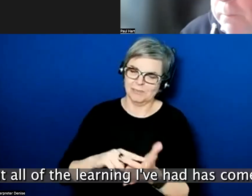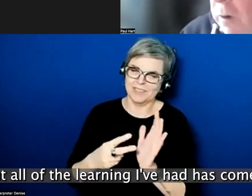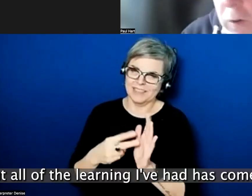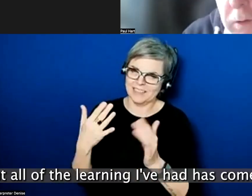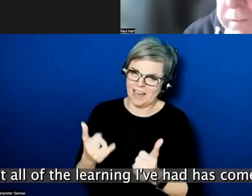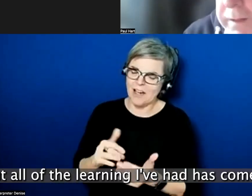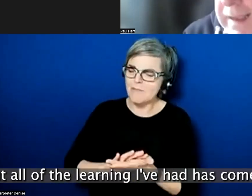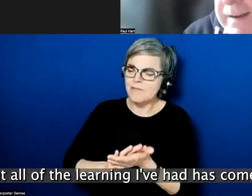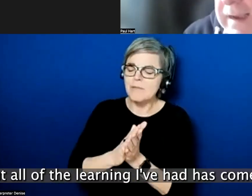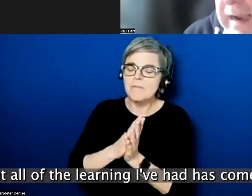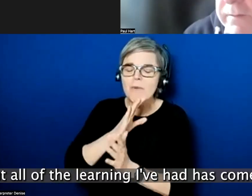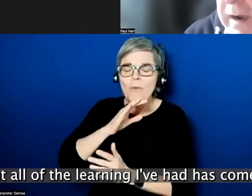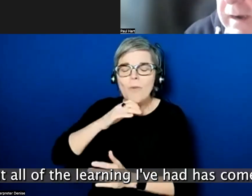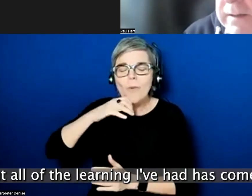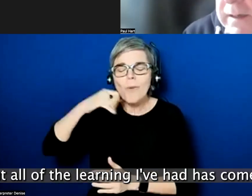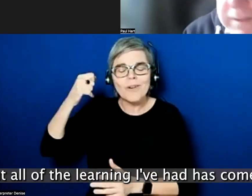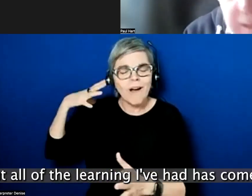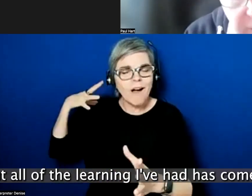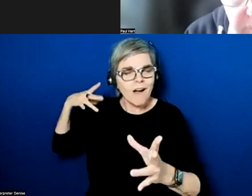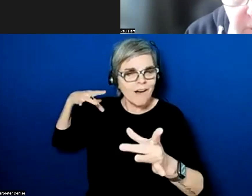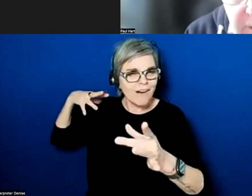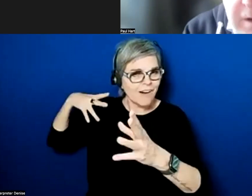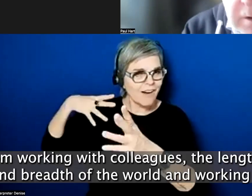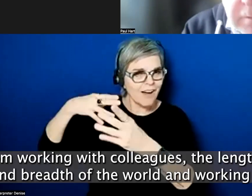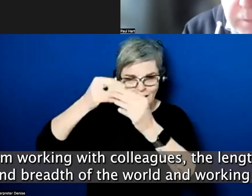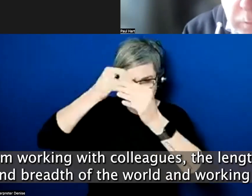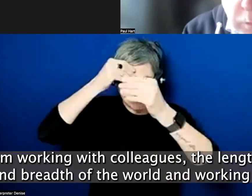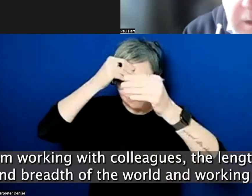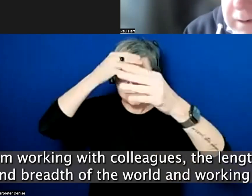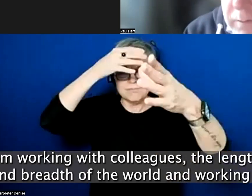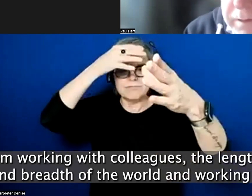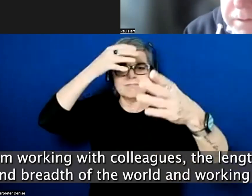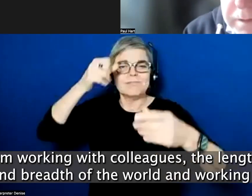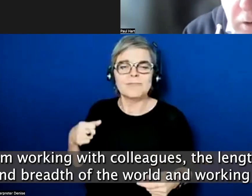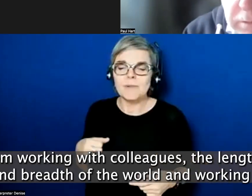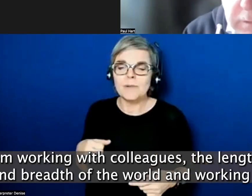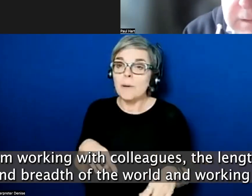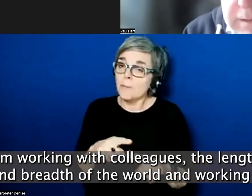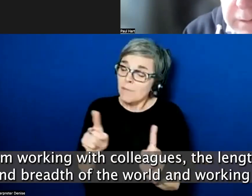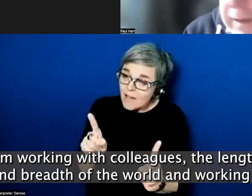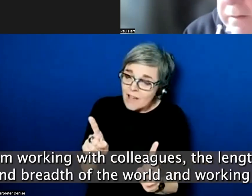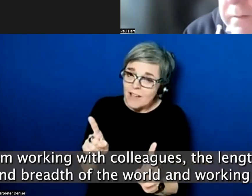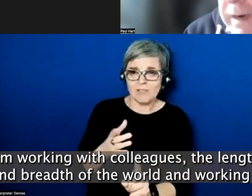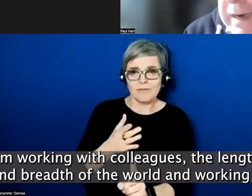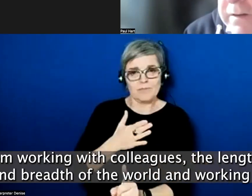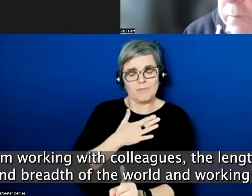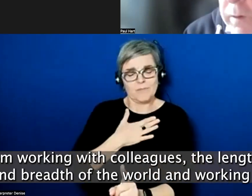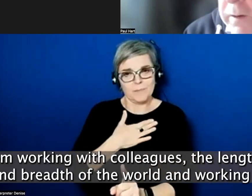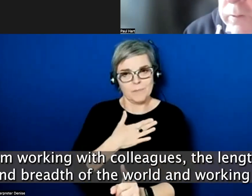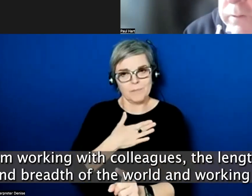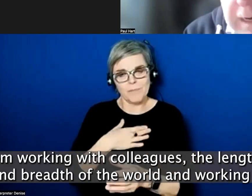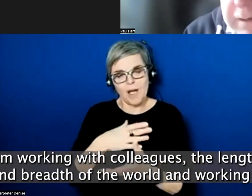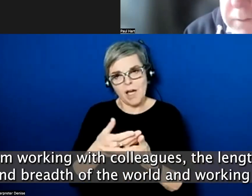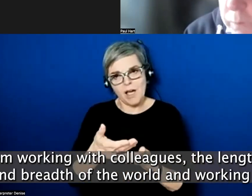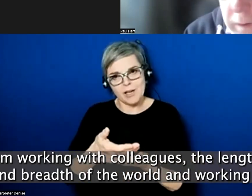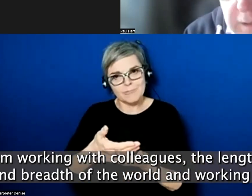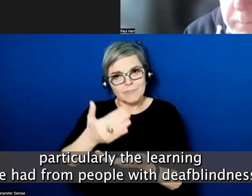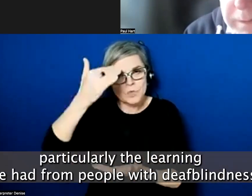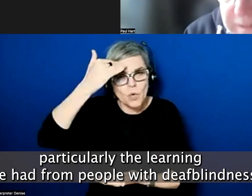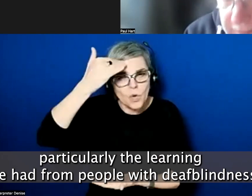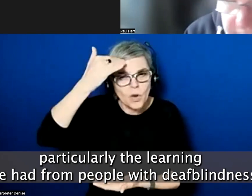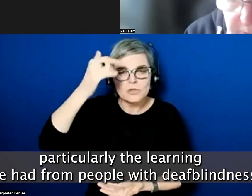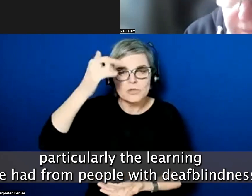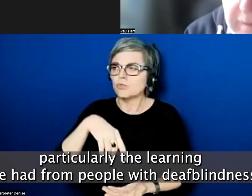But all of the learning I have had has come from working with colleagues the length and breadth of the world, and